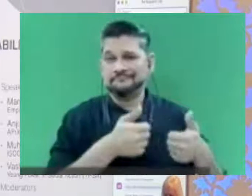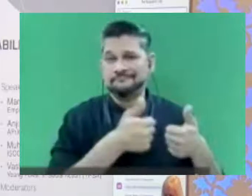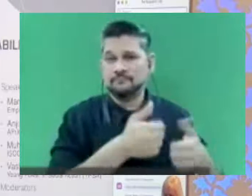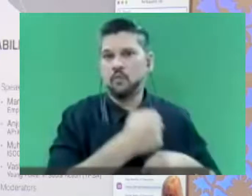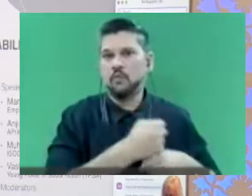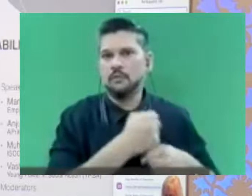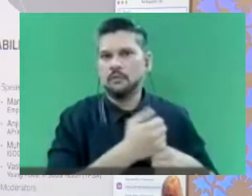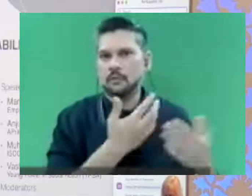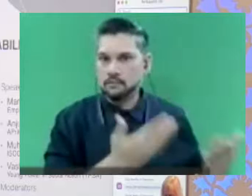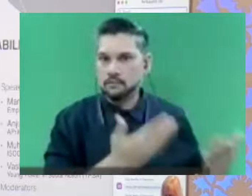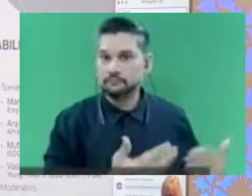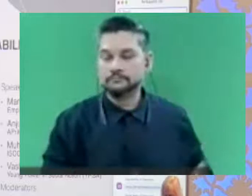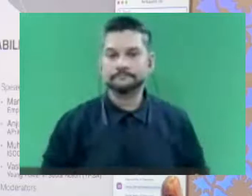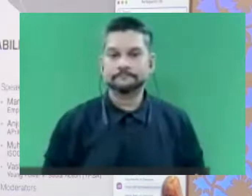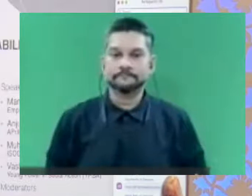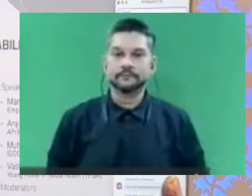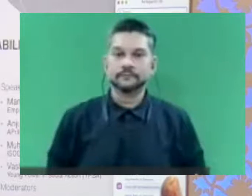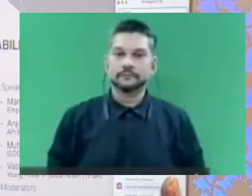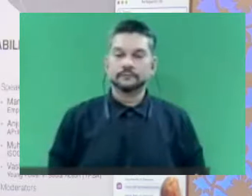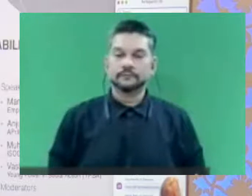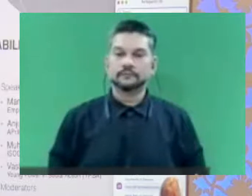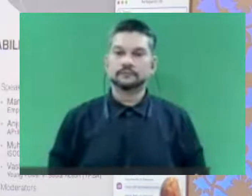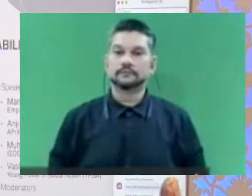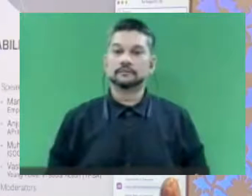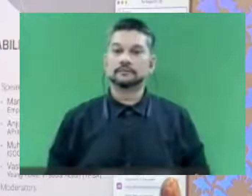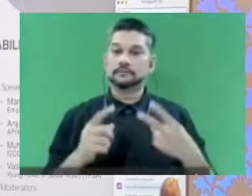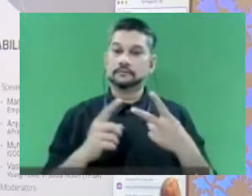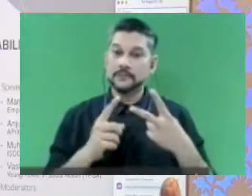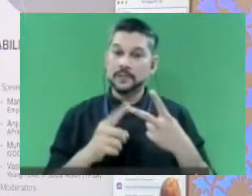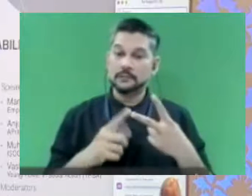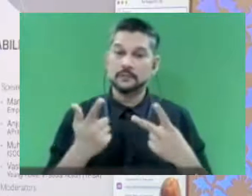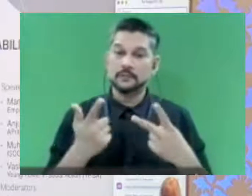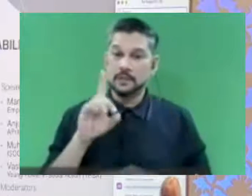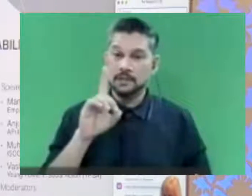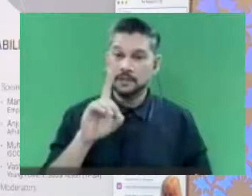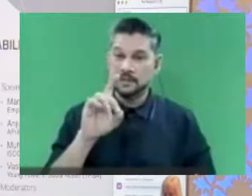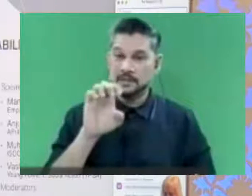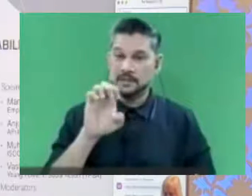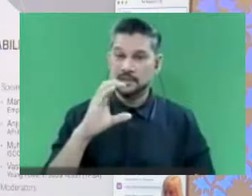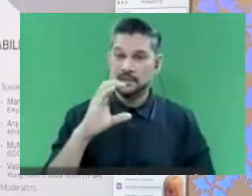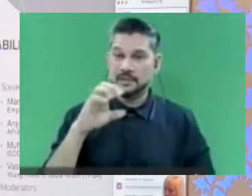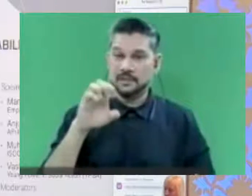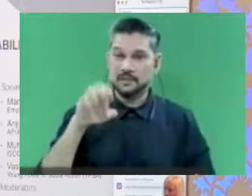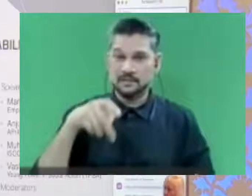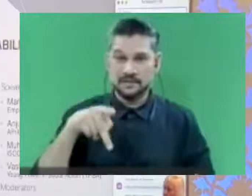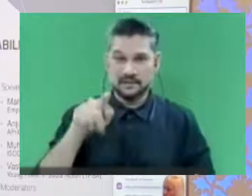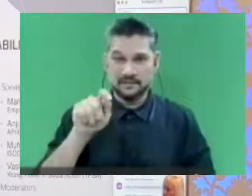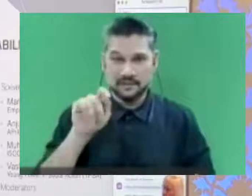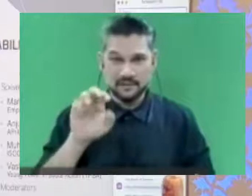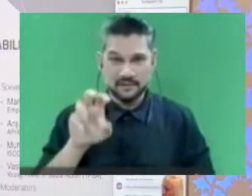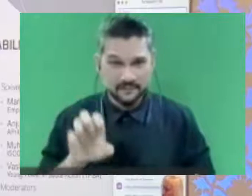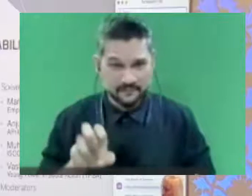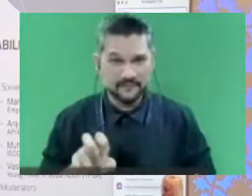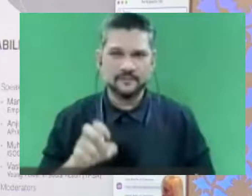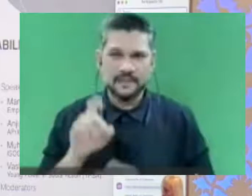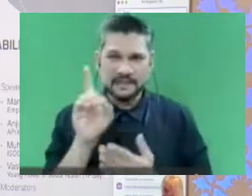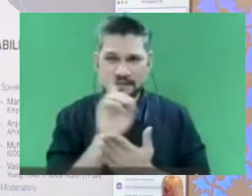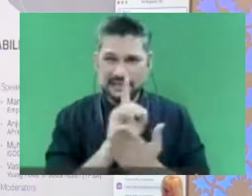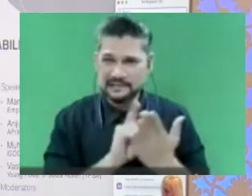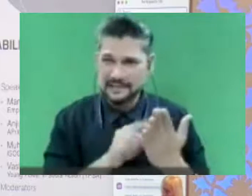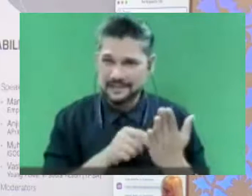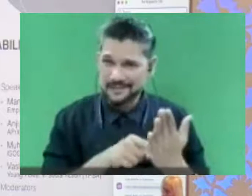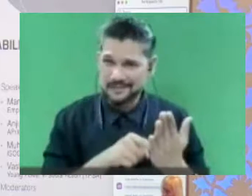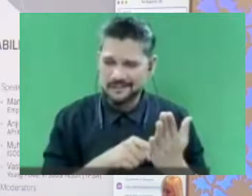out there. Secondly, about the deceptive design, I would say that this is